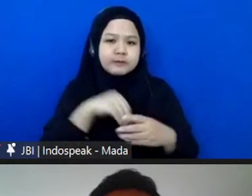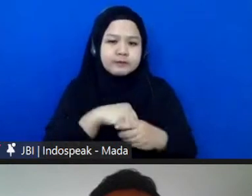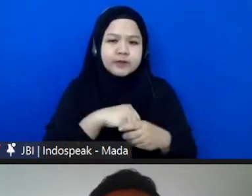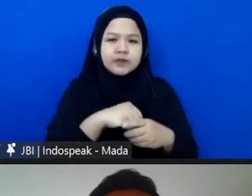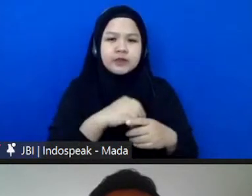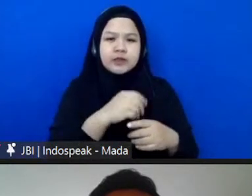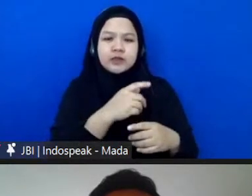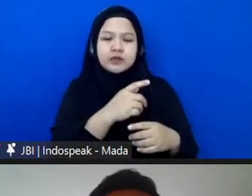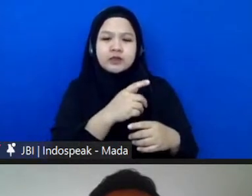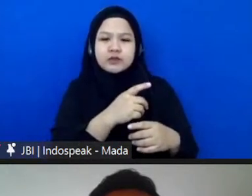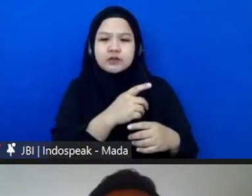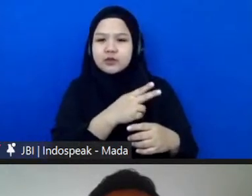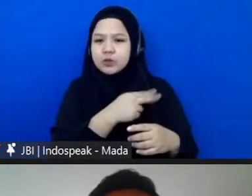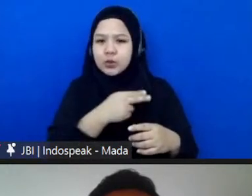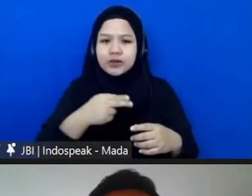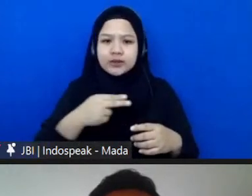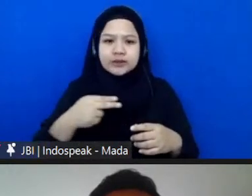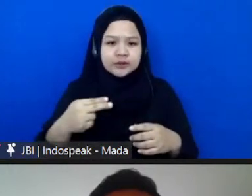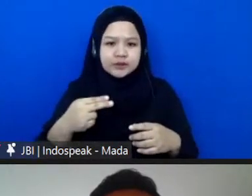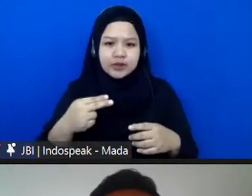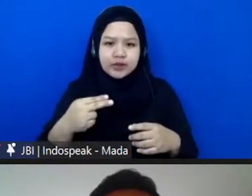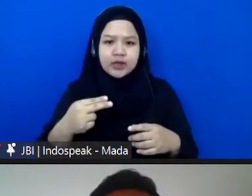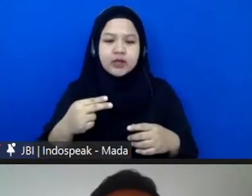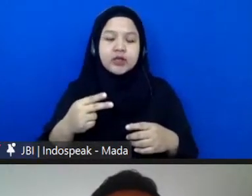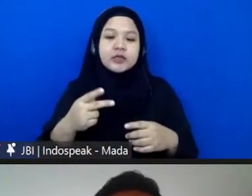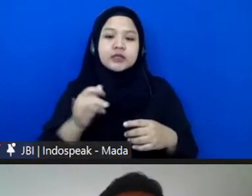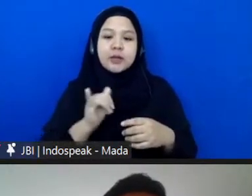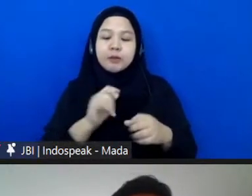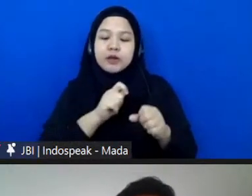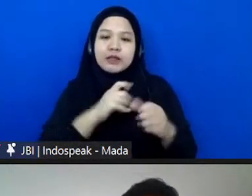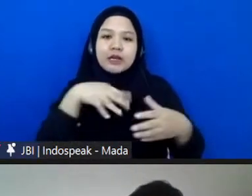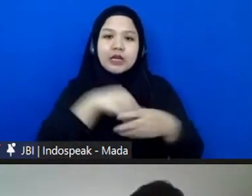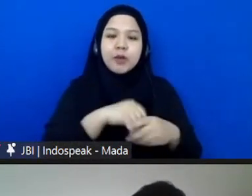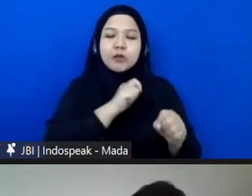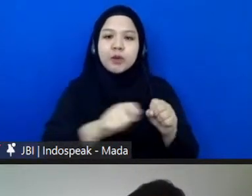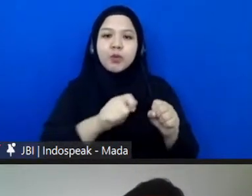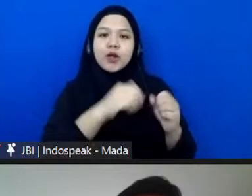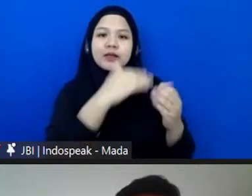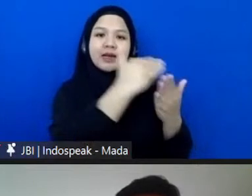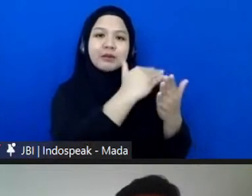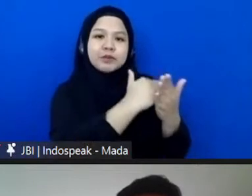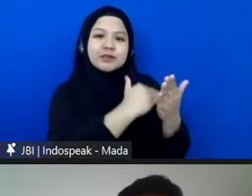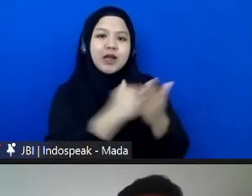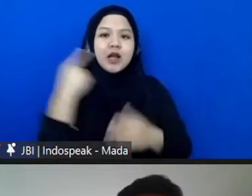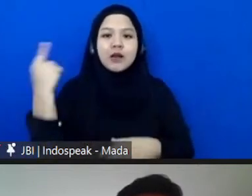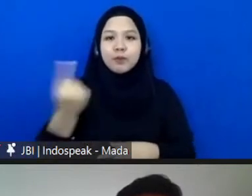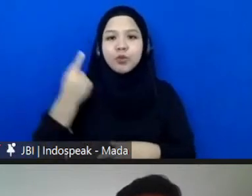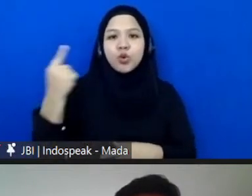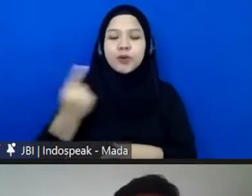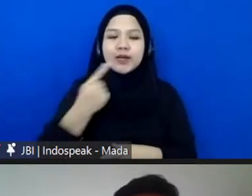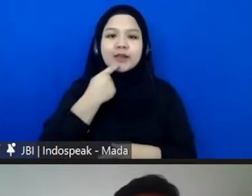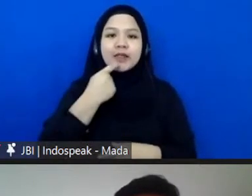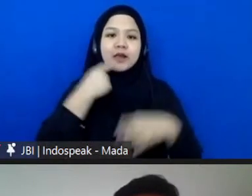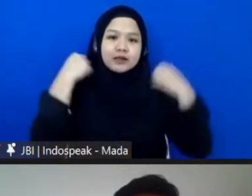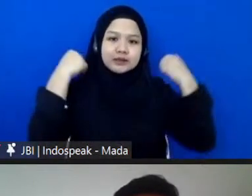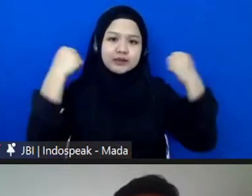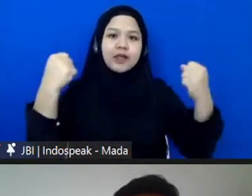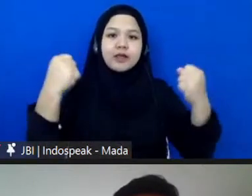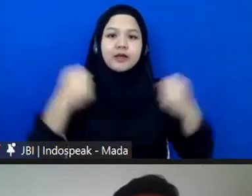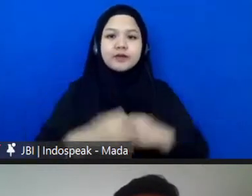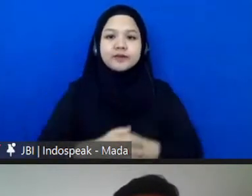methods for reshaping public policy. Ladies and gentlemen, in terms of the structure of our panel session